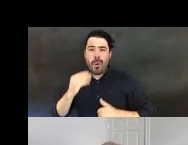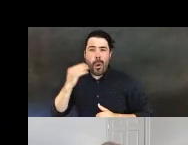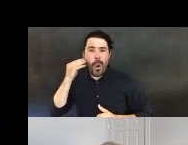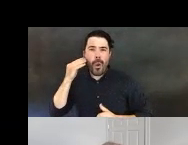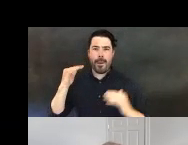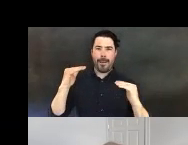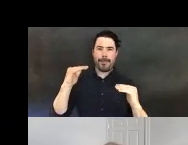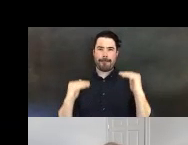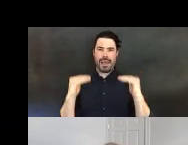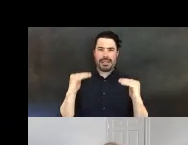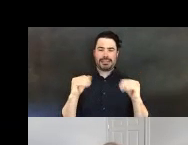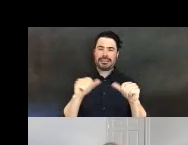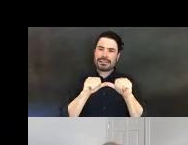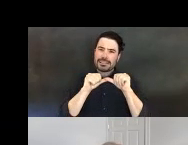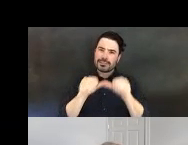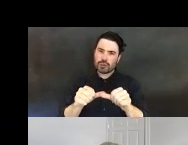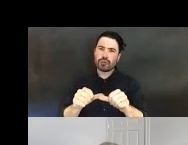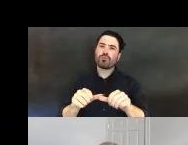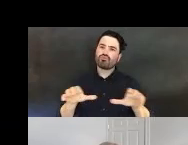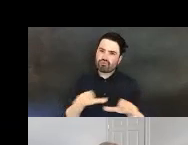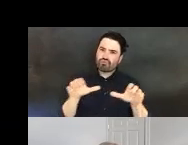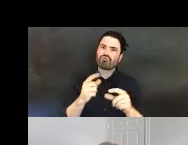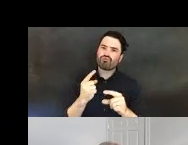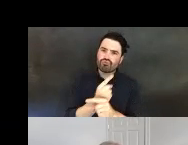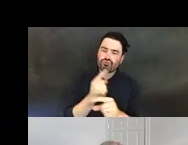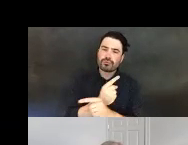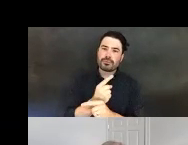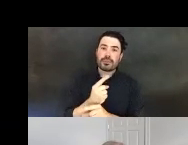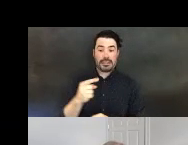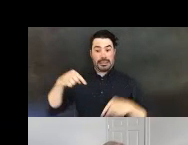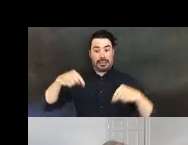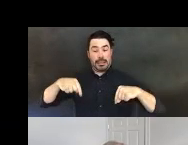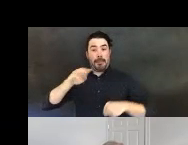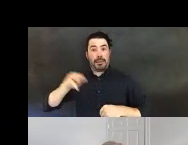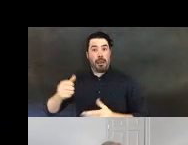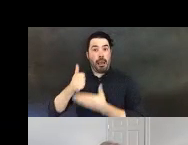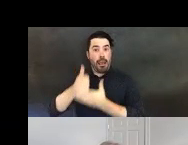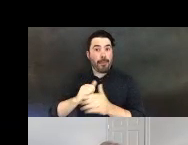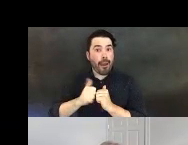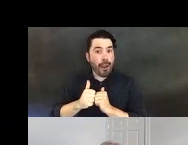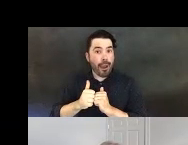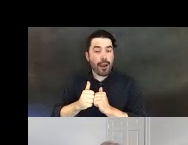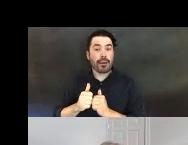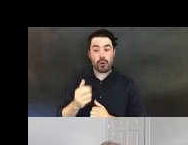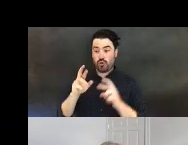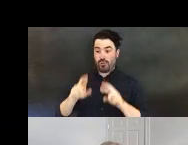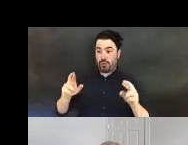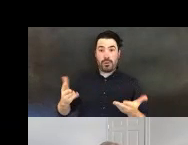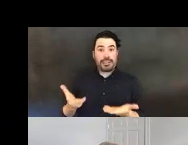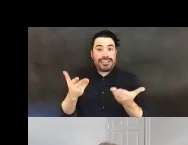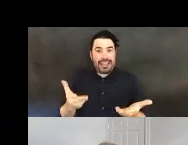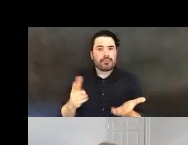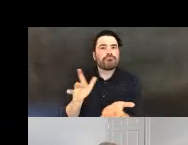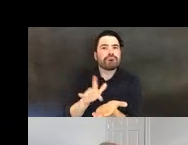and how we might be able to help you and how you might be able to use some of the wellness resources that are available. Last